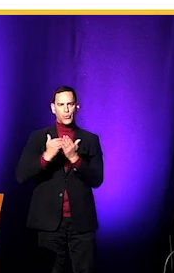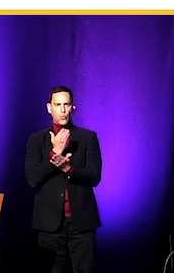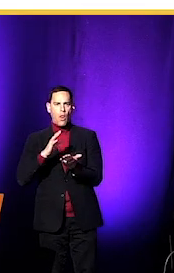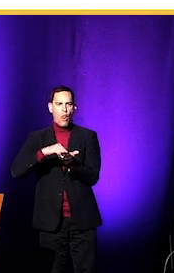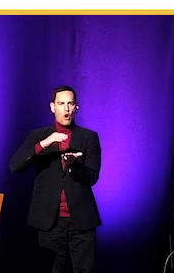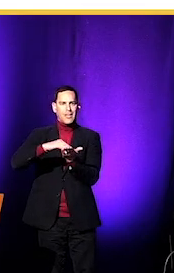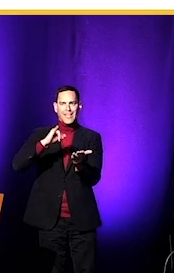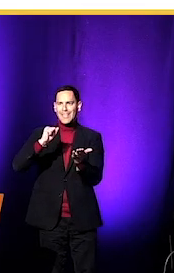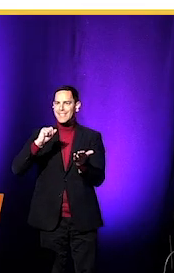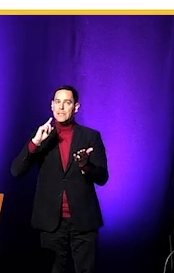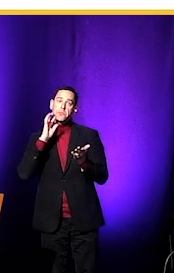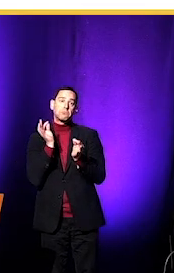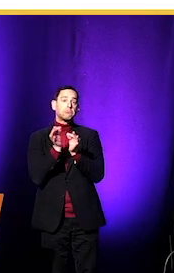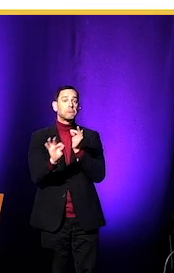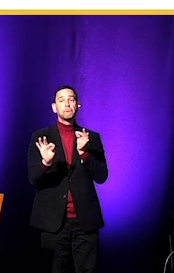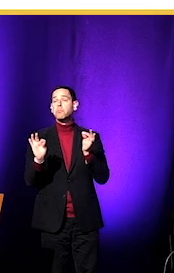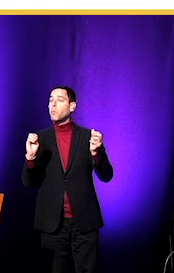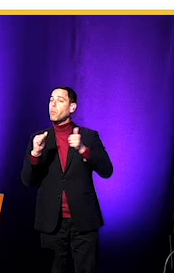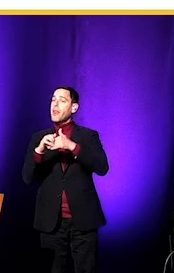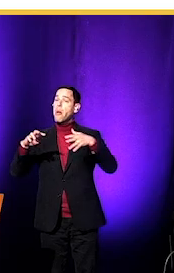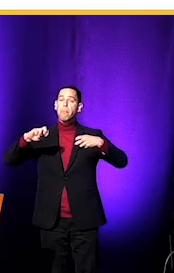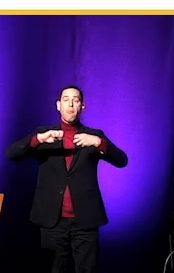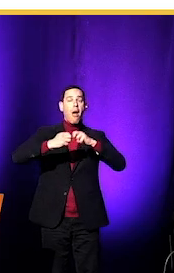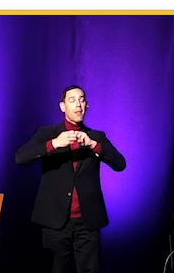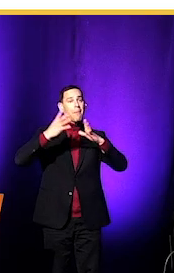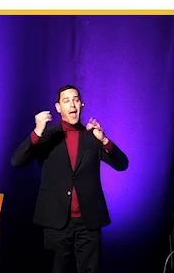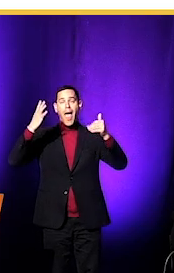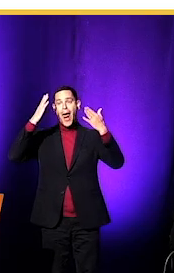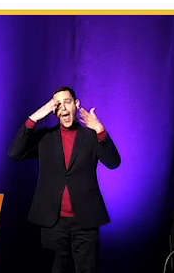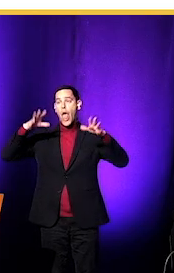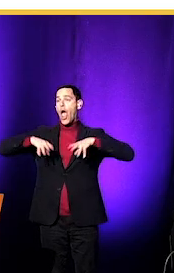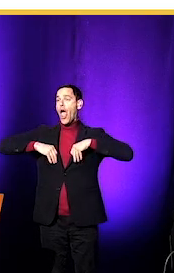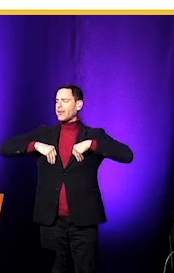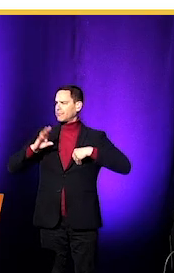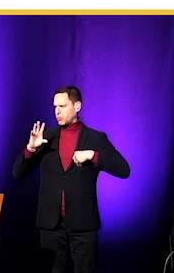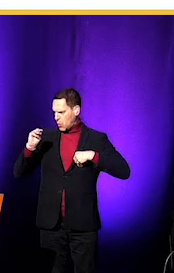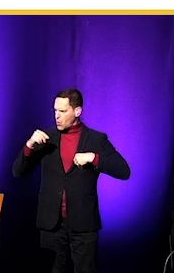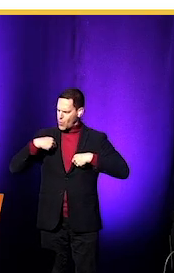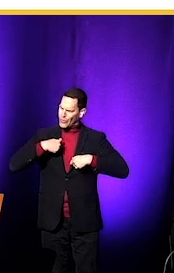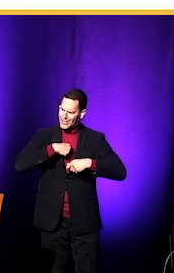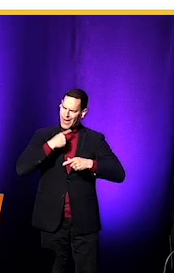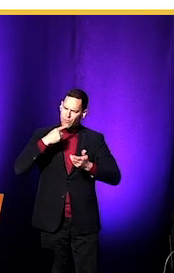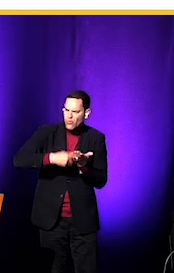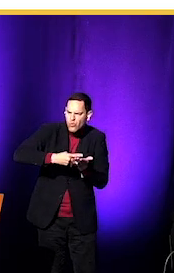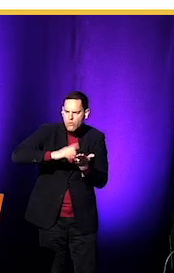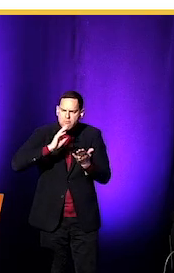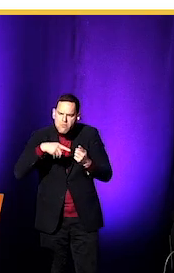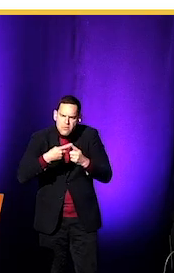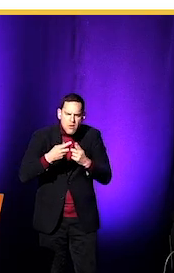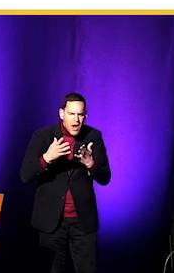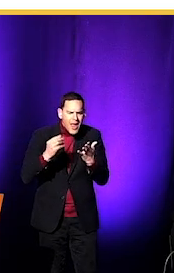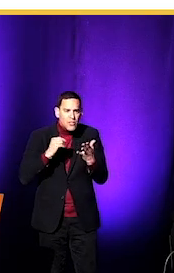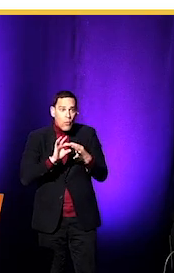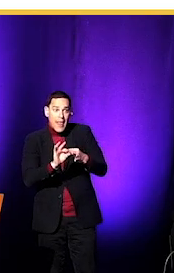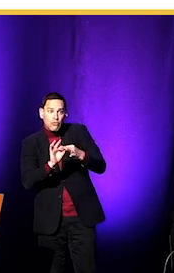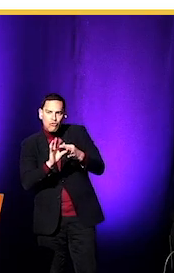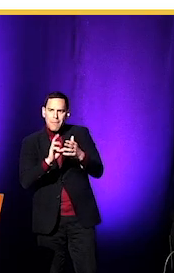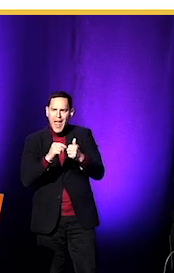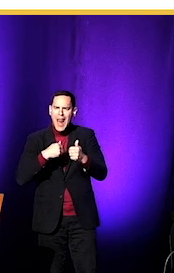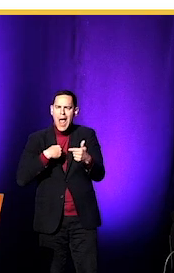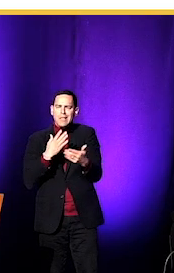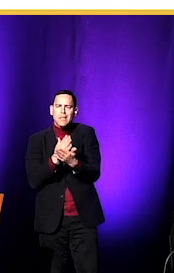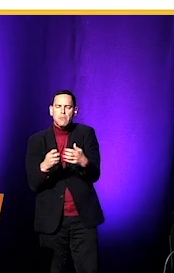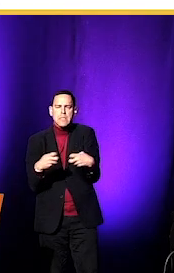and uncontested. It is necessarily relational, but it also experiences tensions and contradictions within and